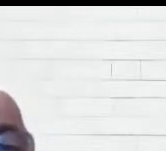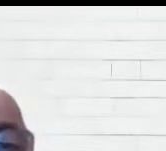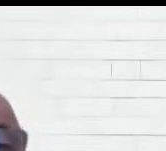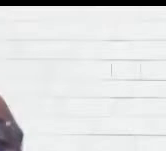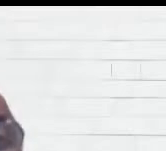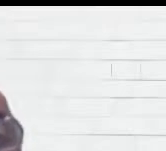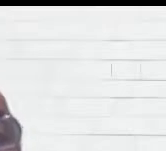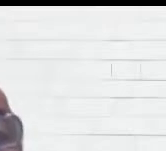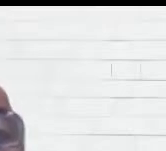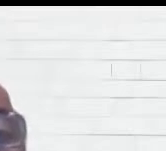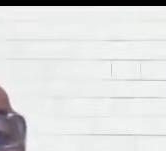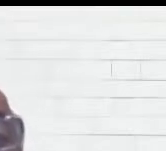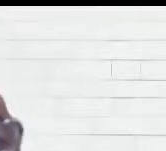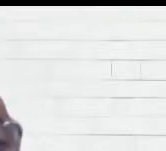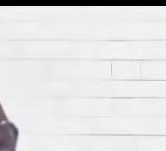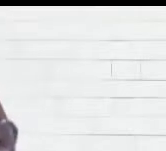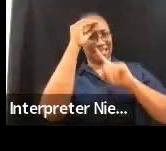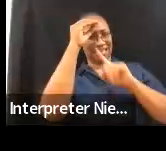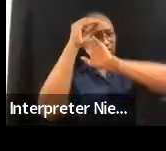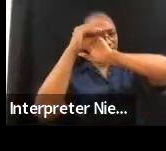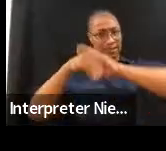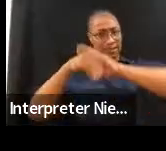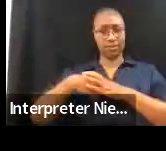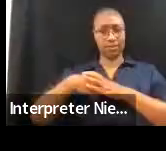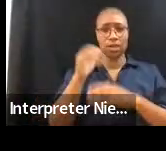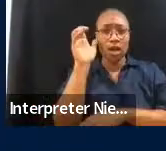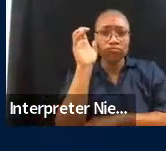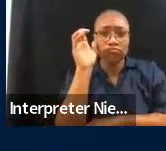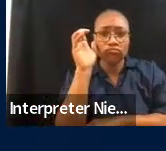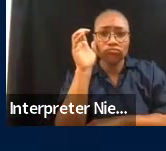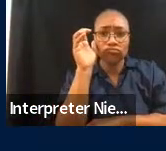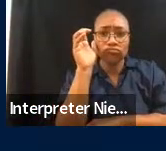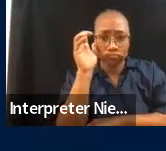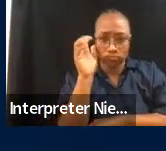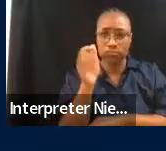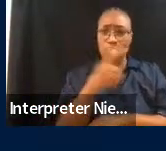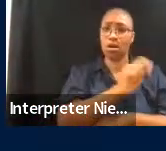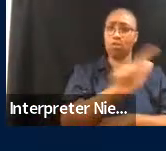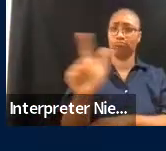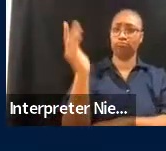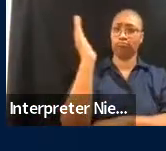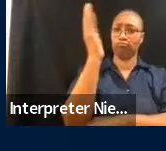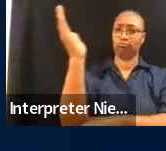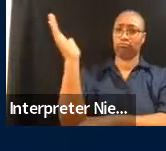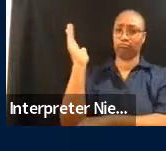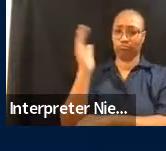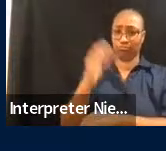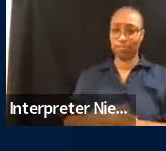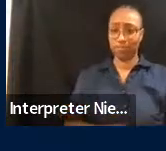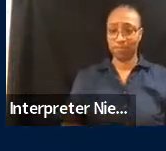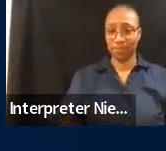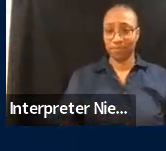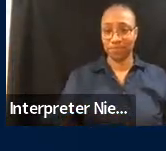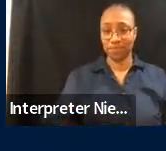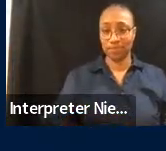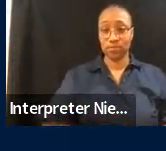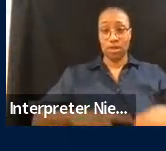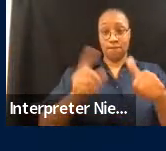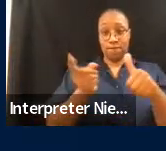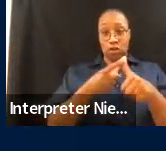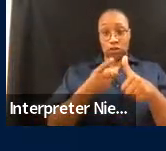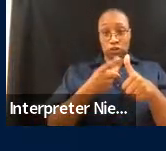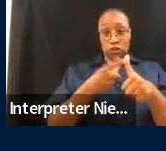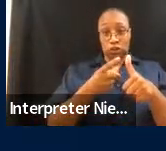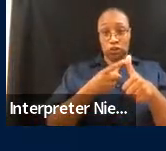our program. Now, as I mentioned earlier, we're going to start out with an overview of the relevant federal standards